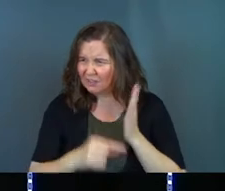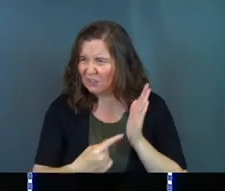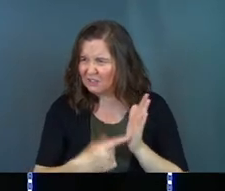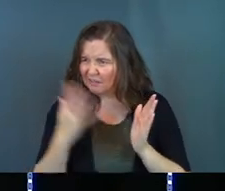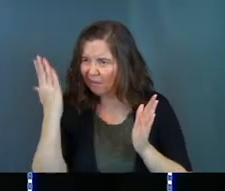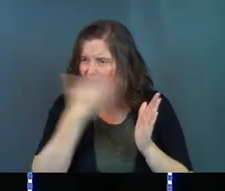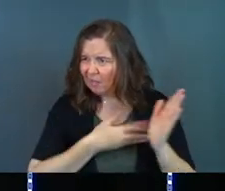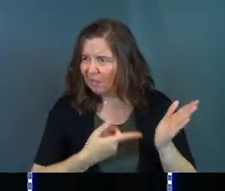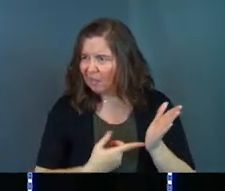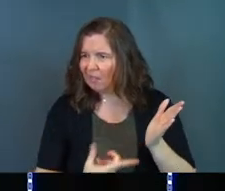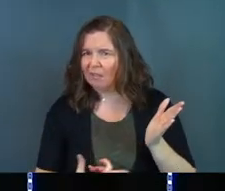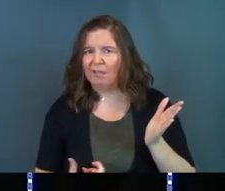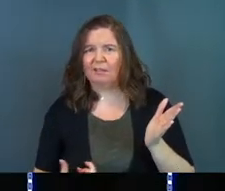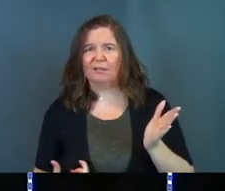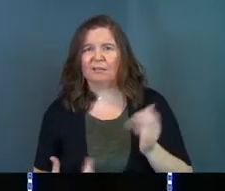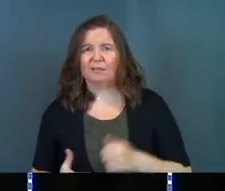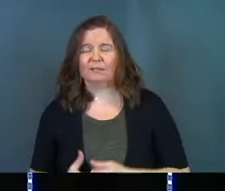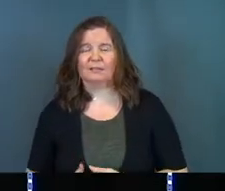verse?